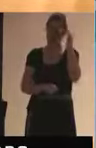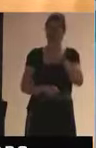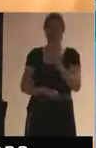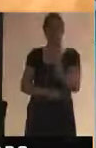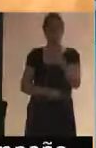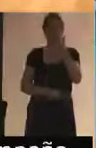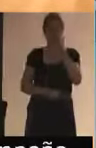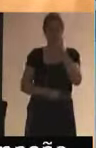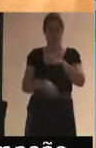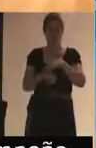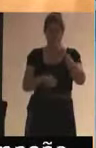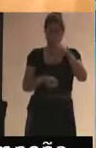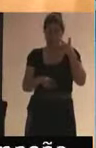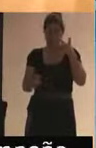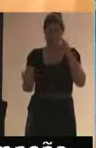the results,